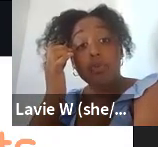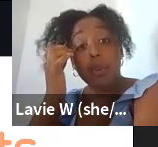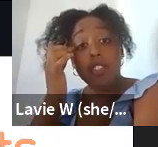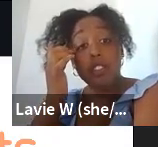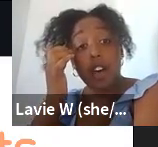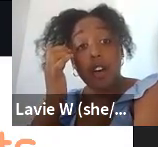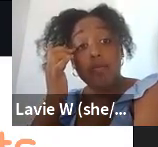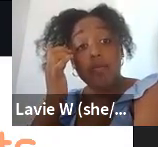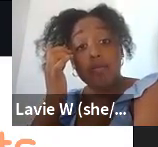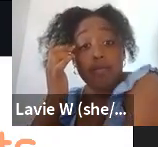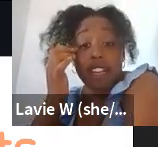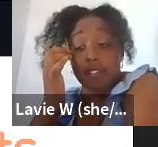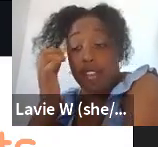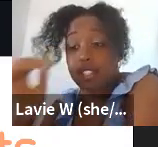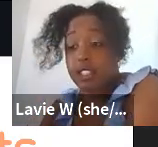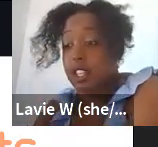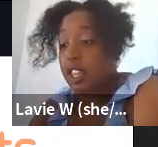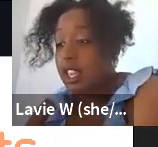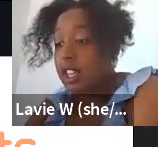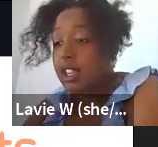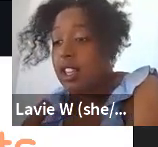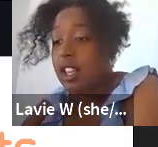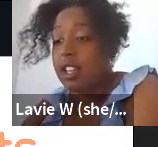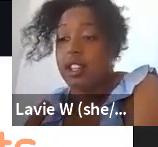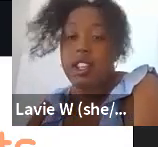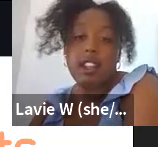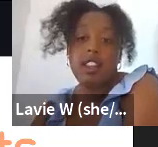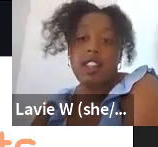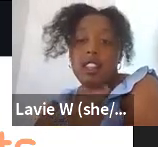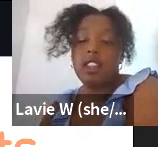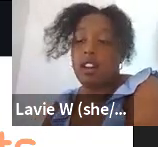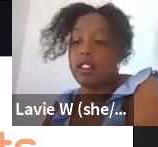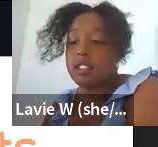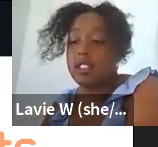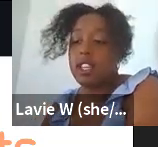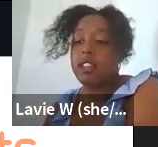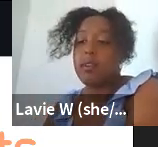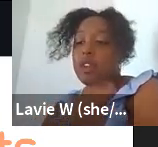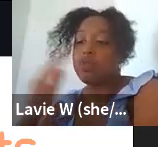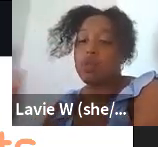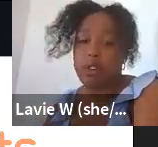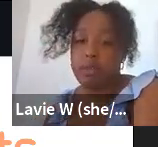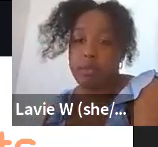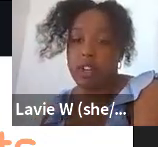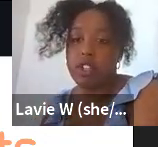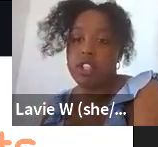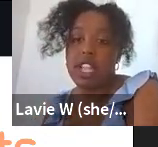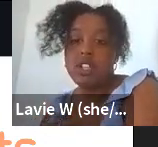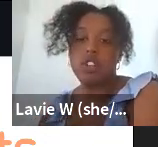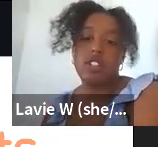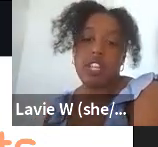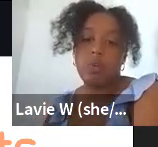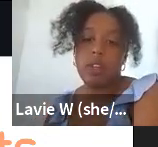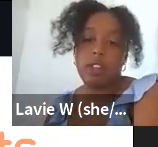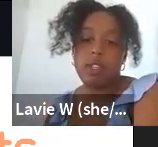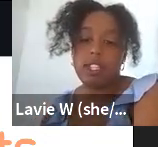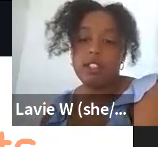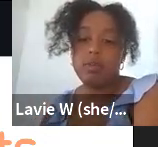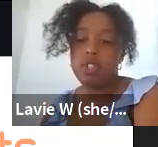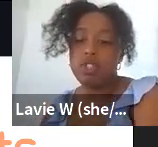how does racism manifest in the arts, in cultural production? That's a question